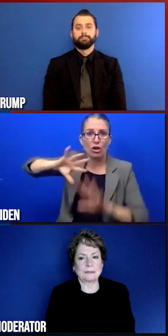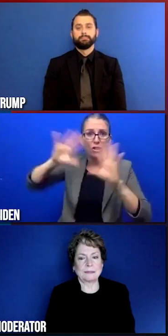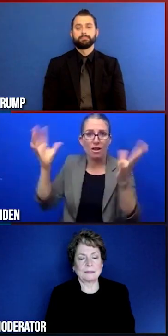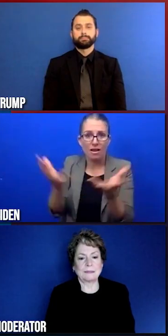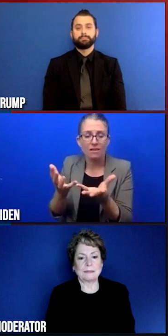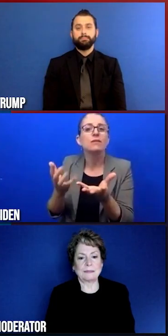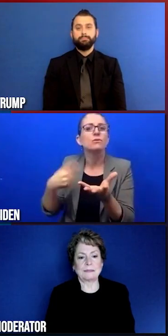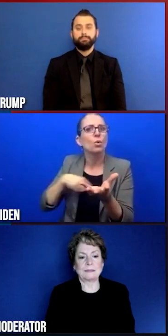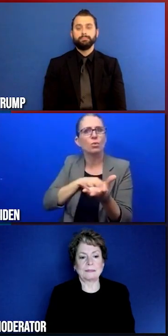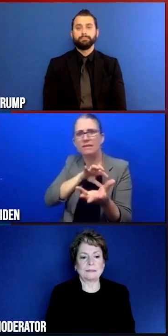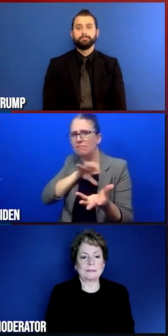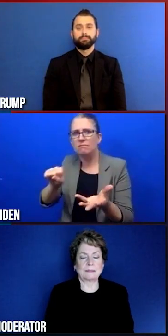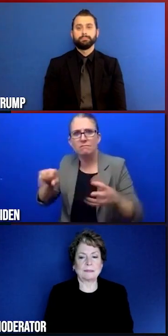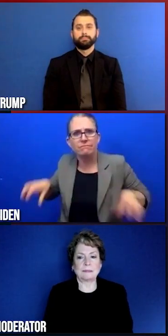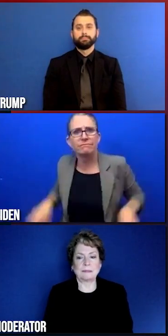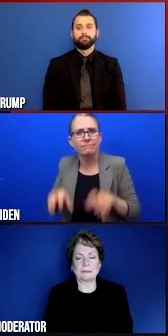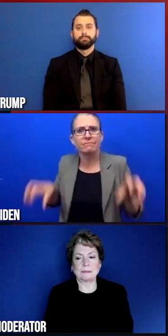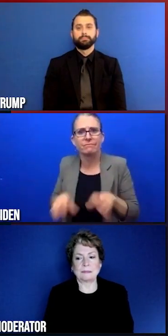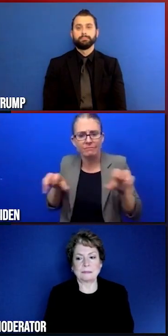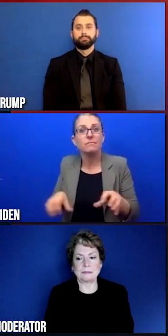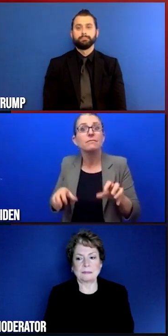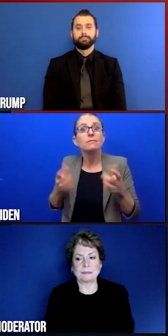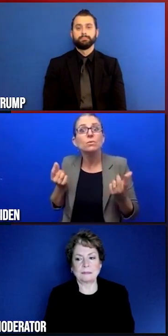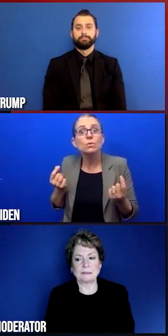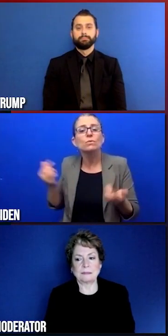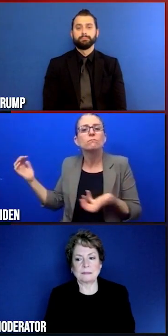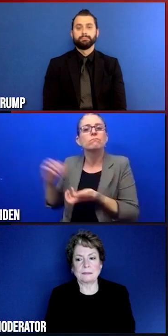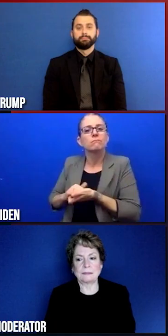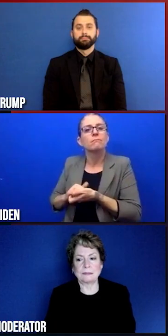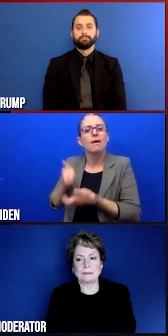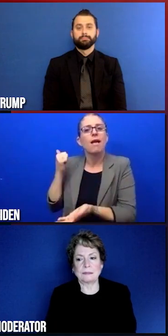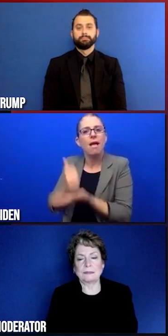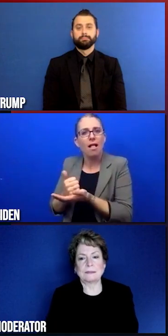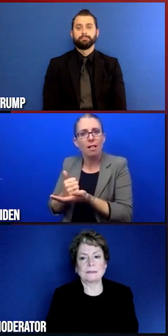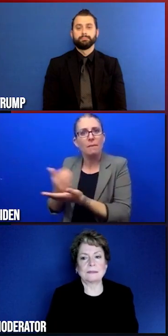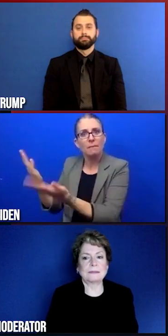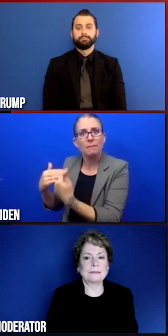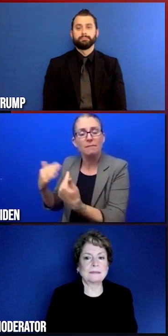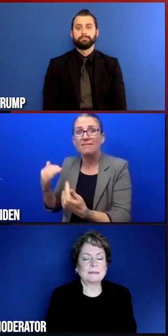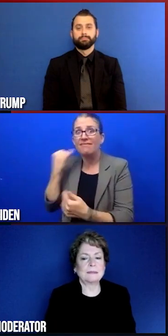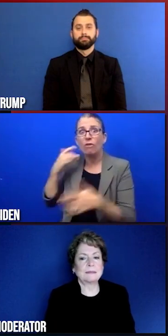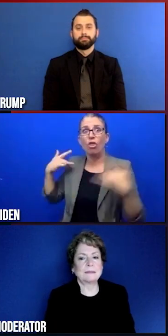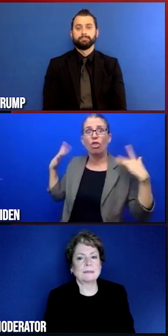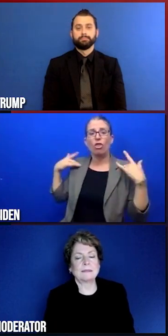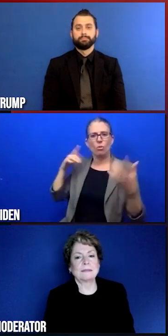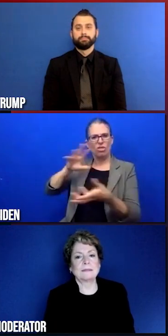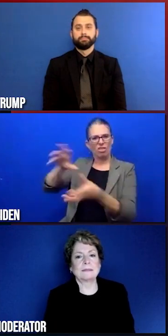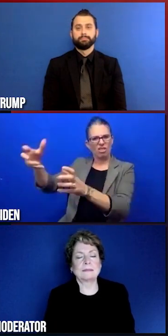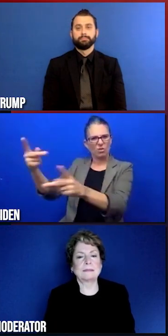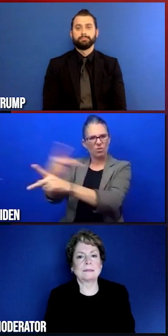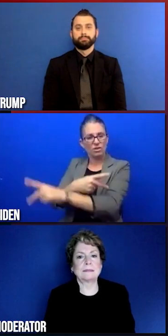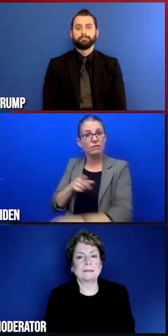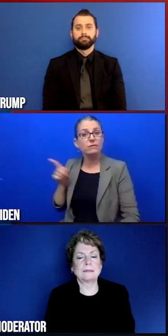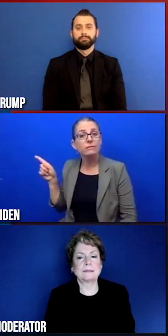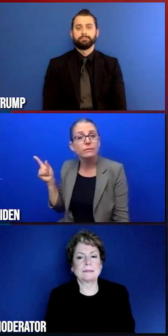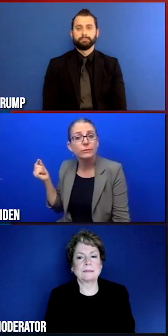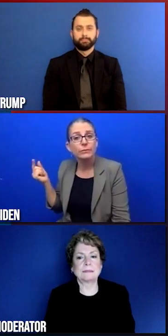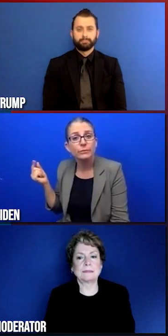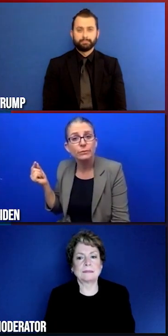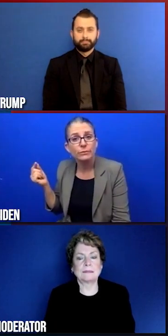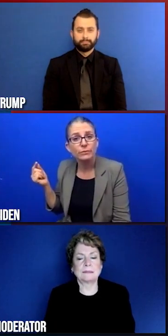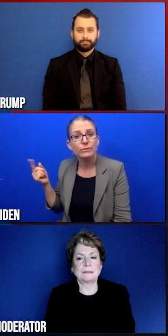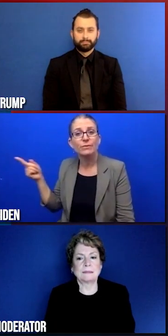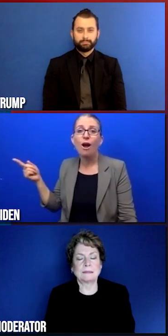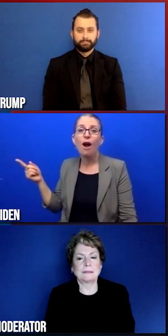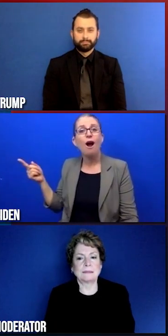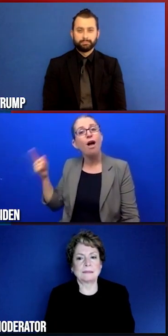continue. What has he done? He's legitimized North Korea. He's talked about his good buddy, who's a thug, and he talks about how we're